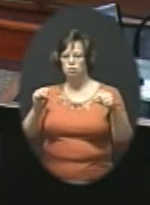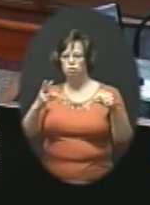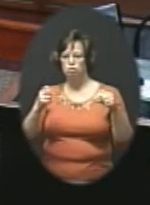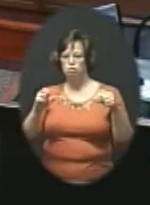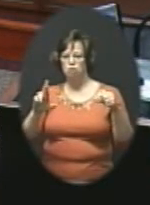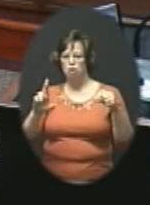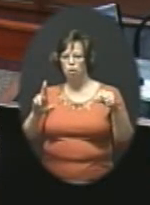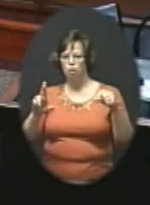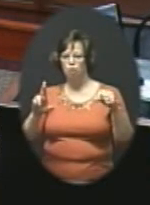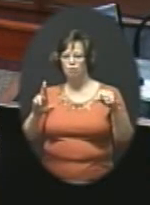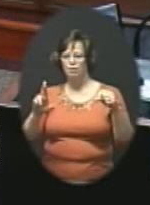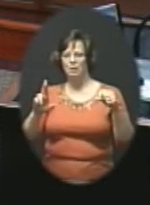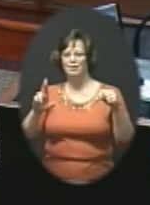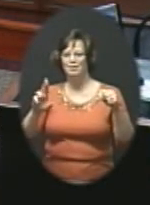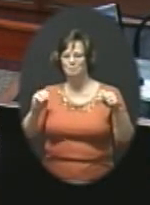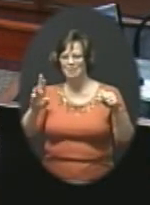Shear?